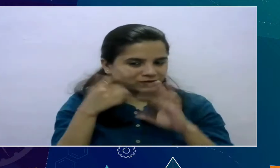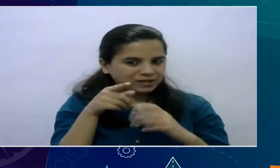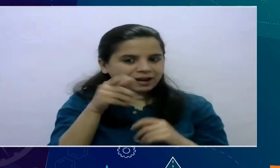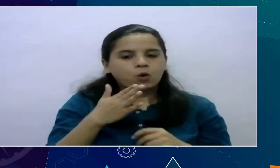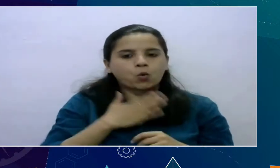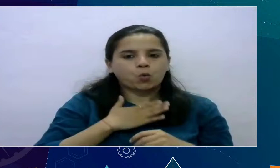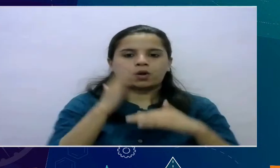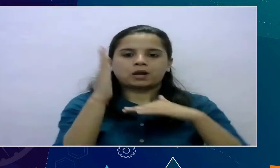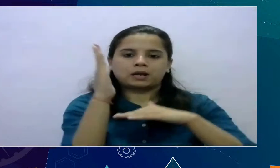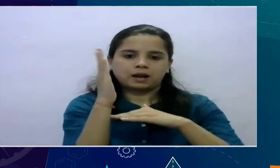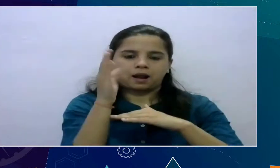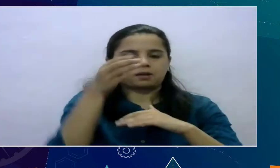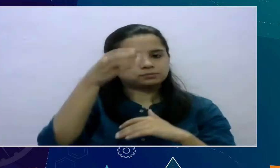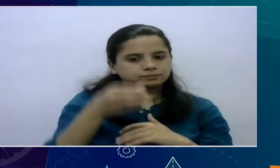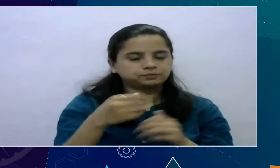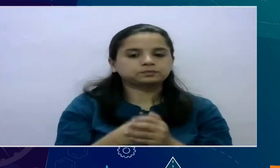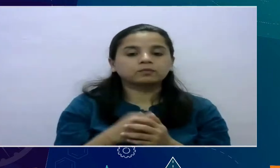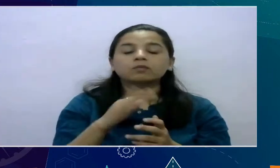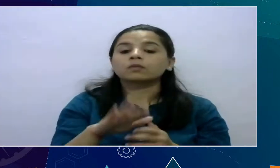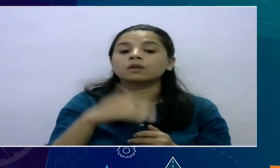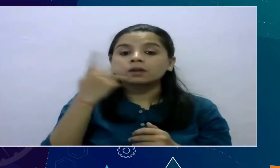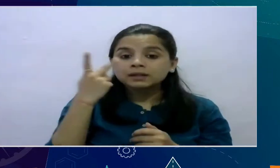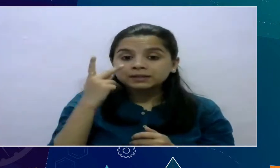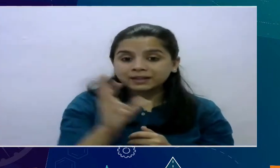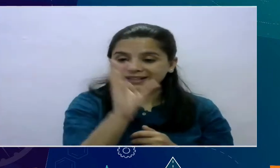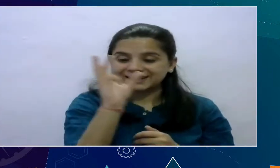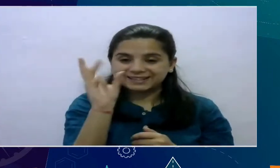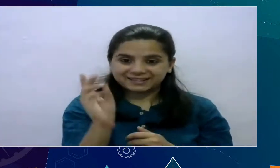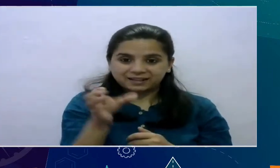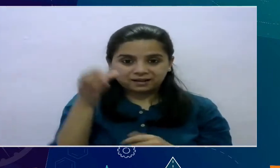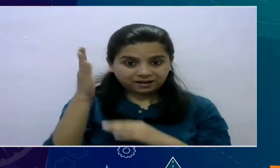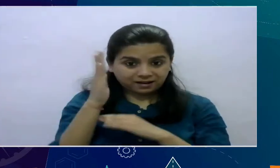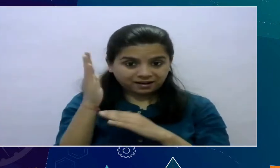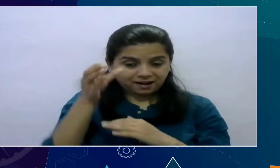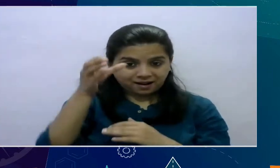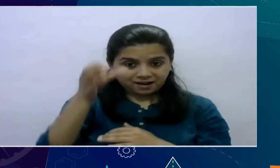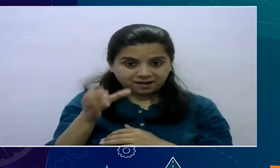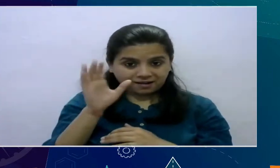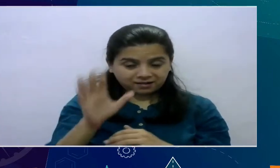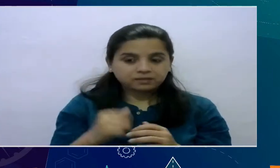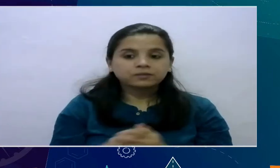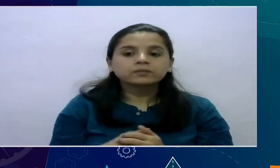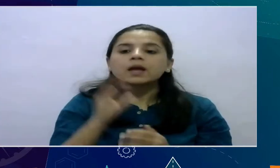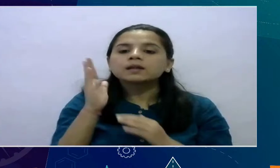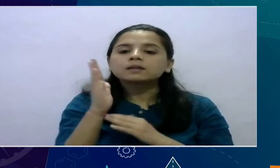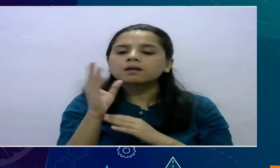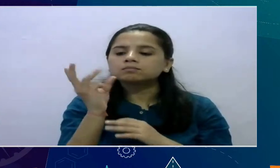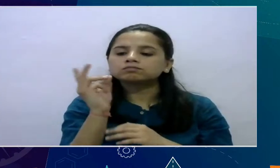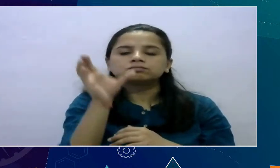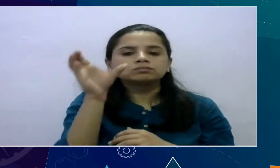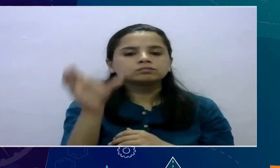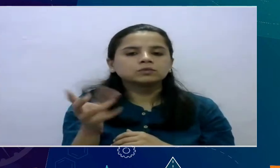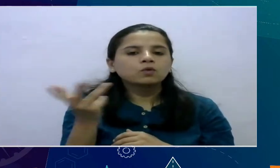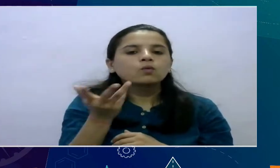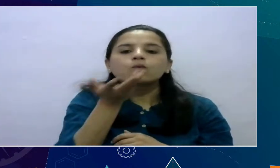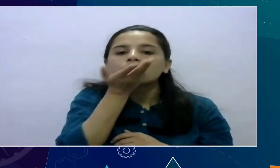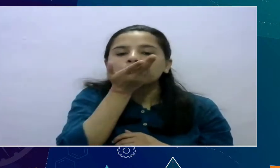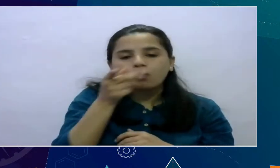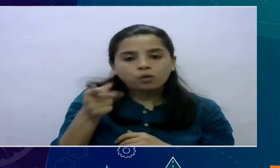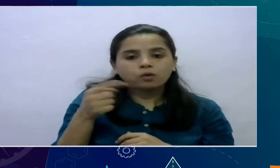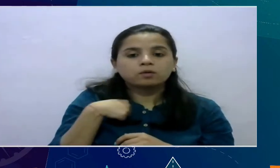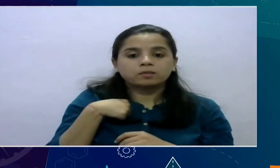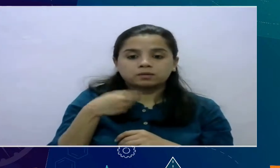glass B, and then we have the 3rd glass of water. And what do? I